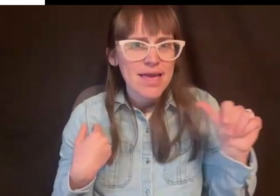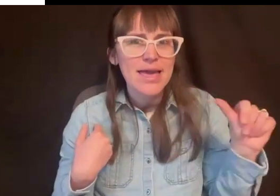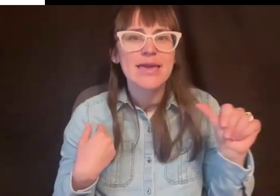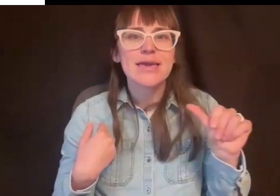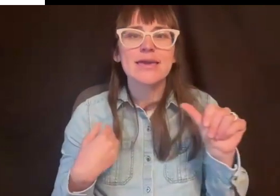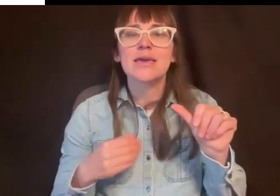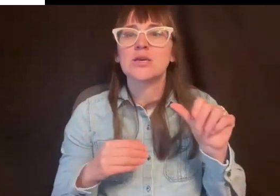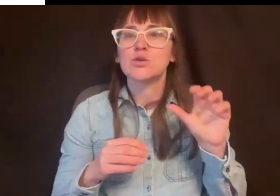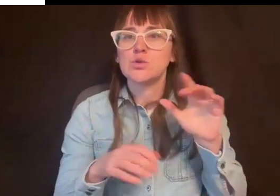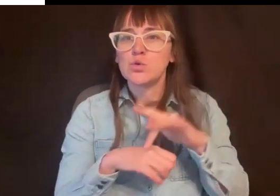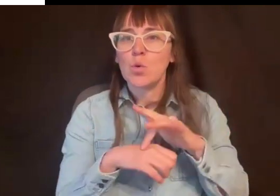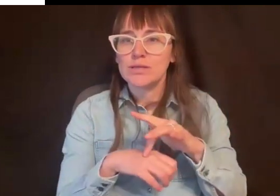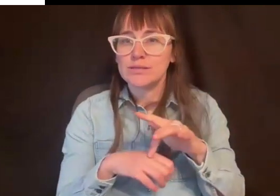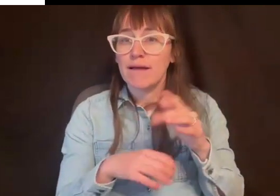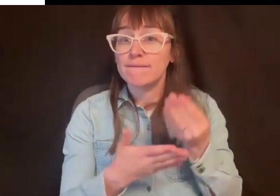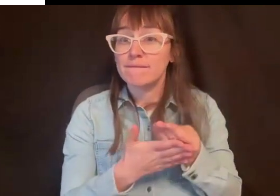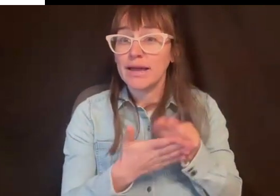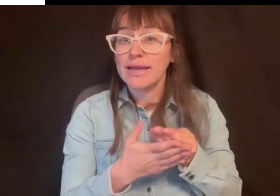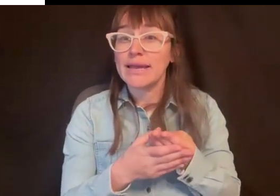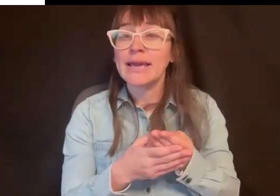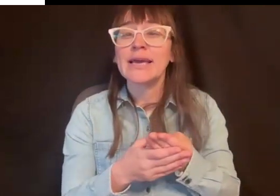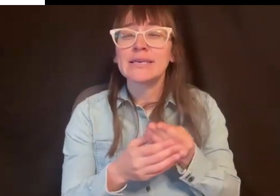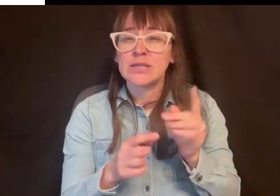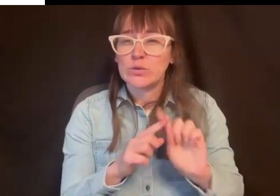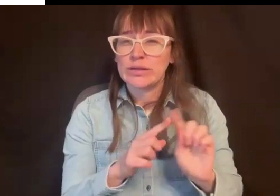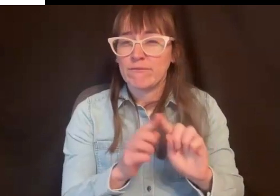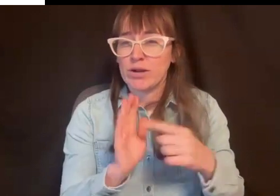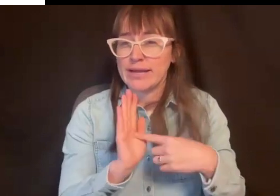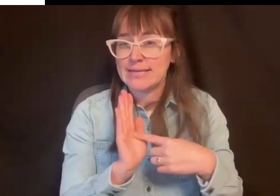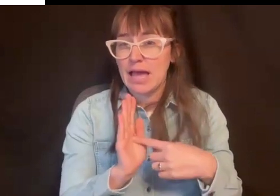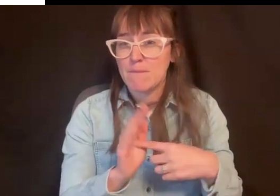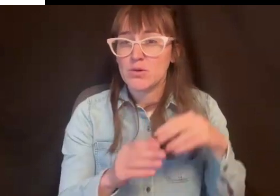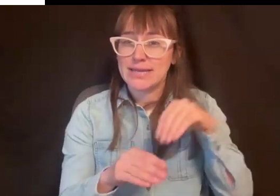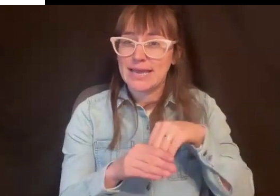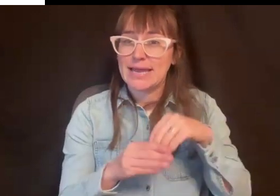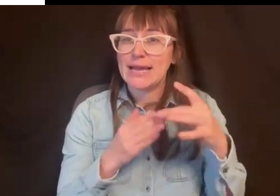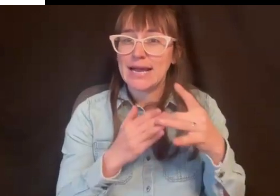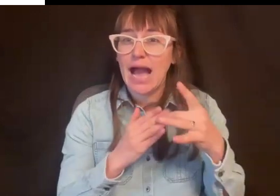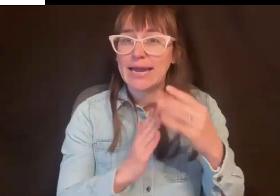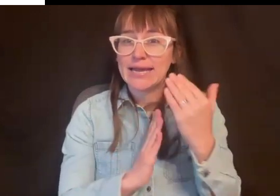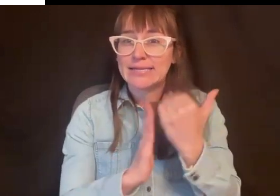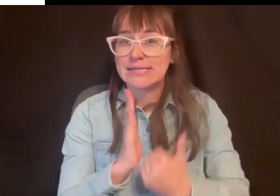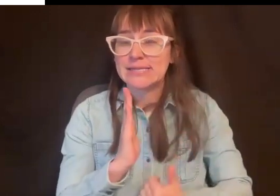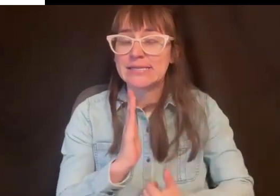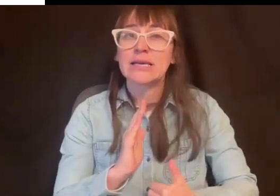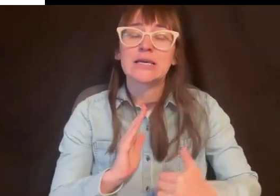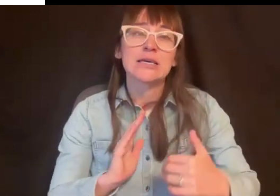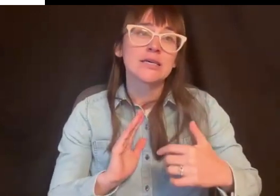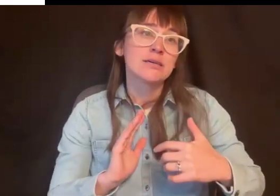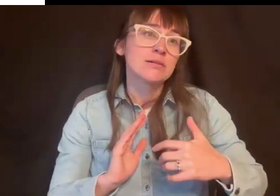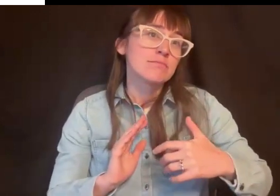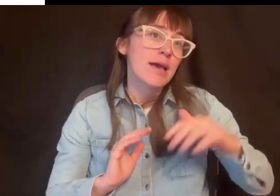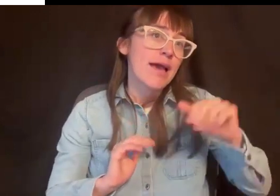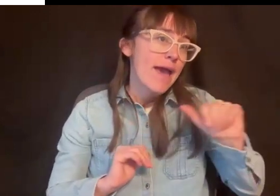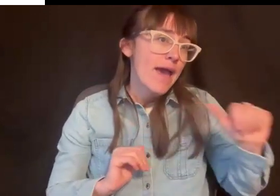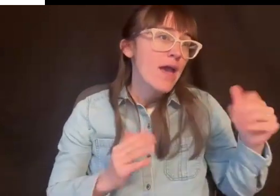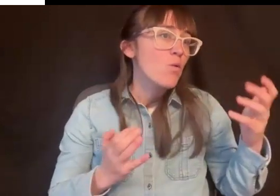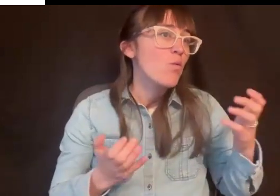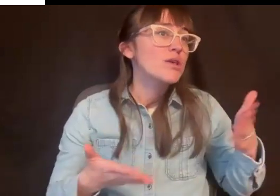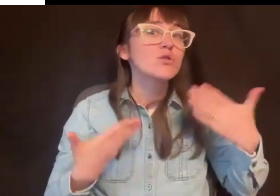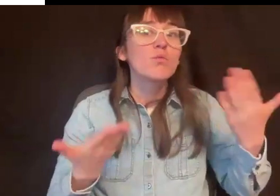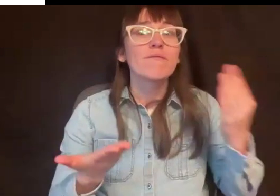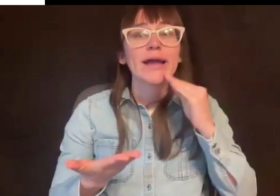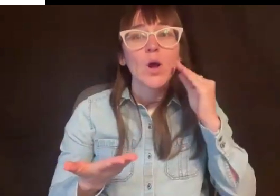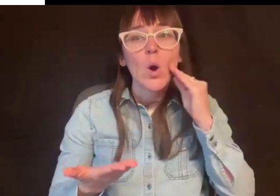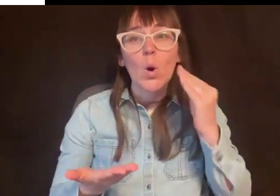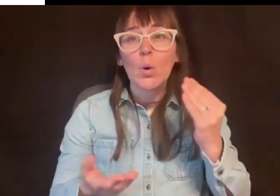services. We have a number of examples in the guidance. So, for example, a AAA seeks to provide home-delivered meals